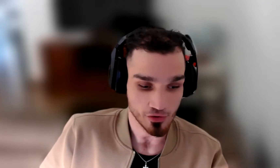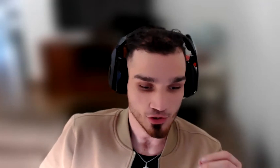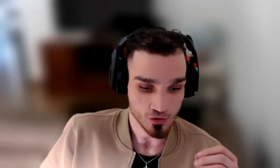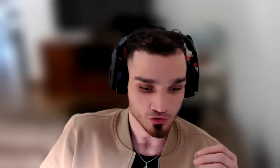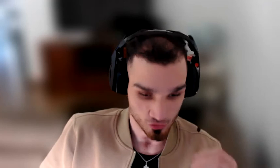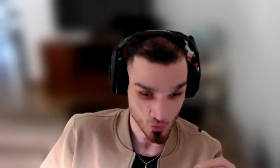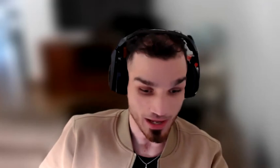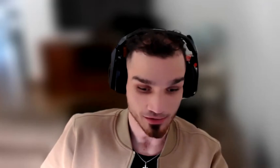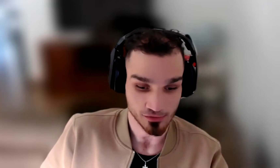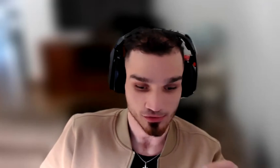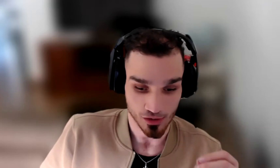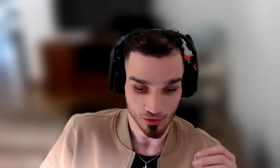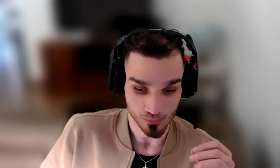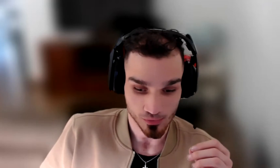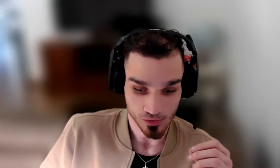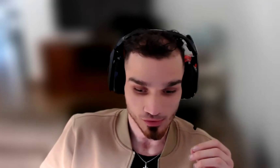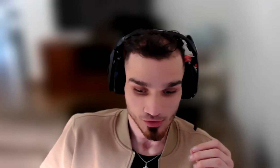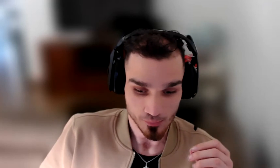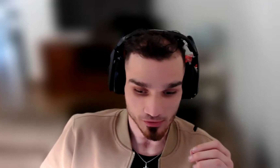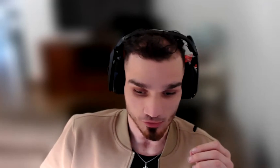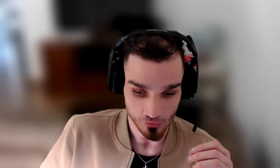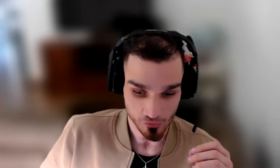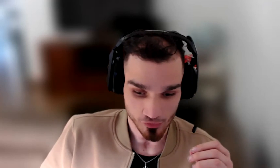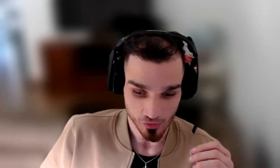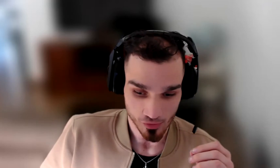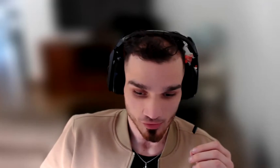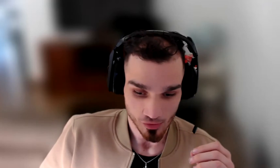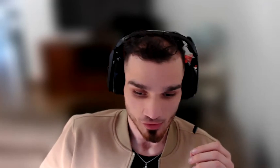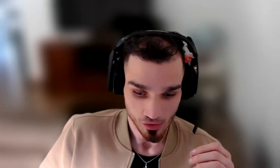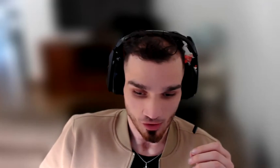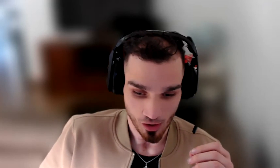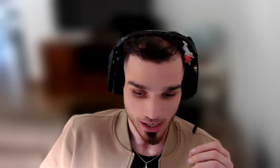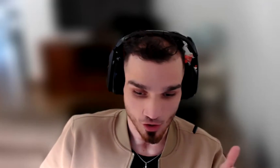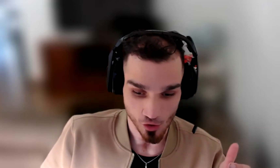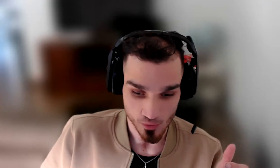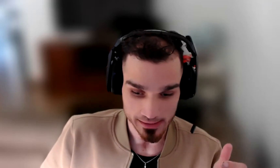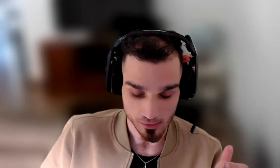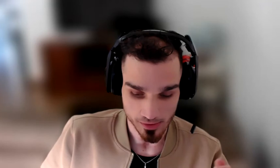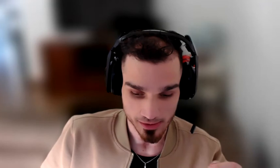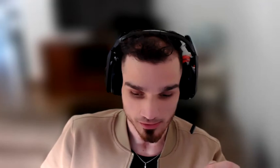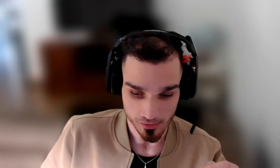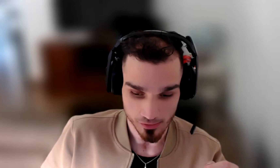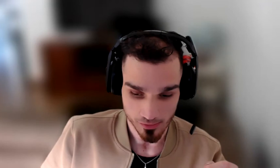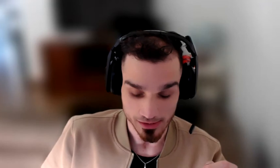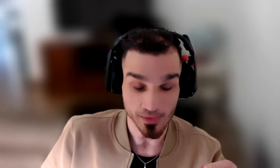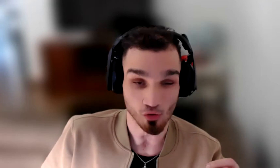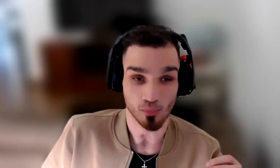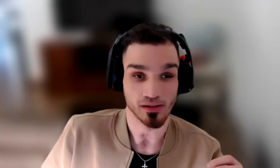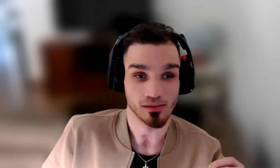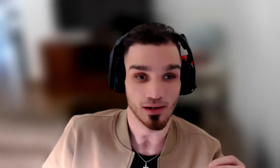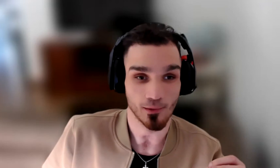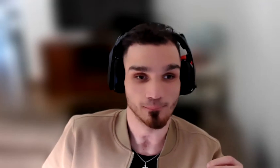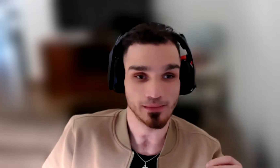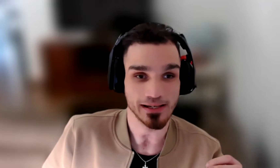drive to do that. Because I know it can be it can be